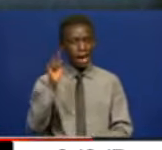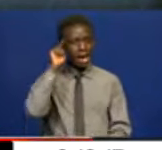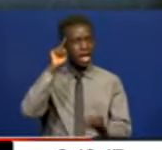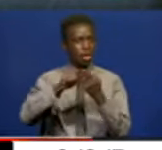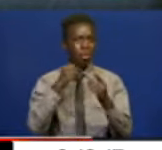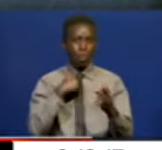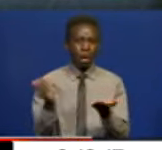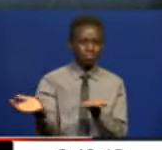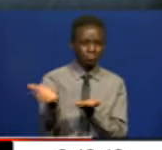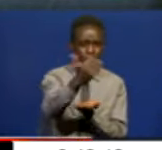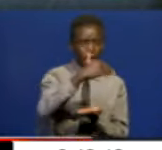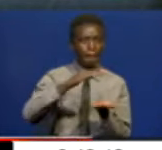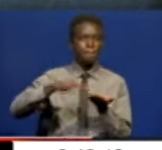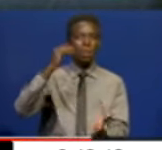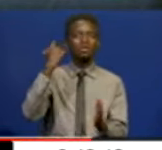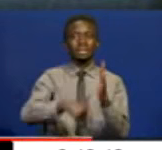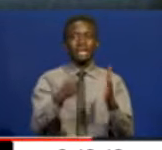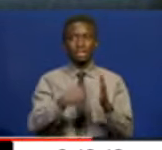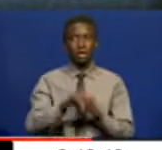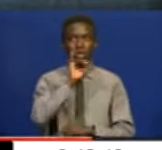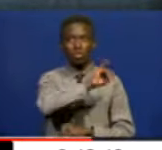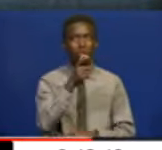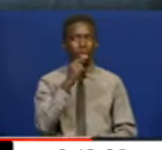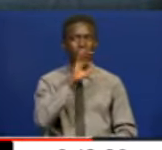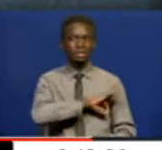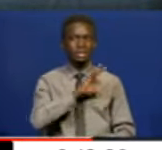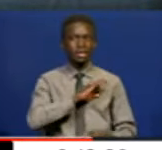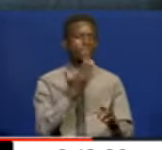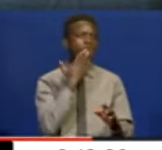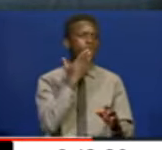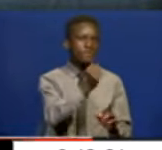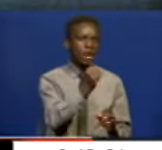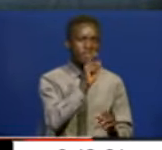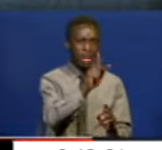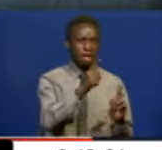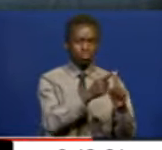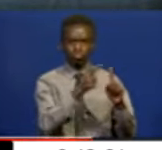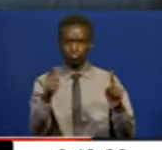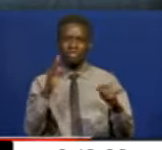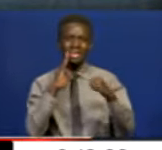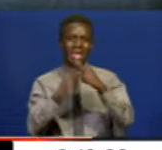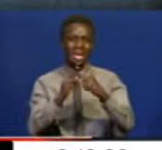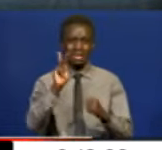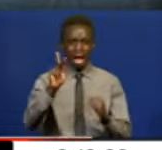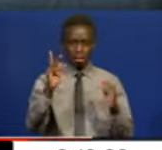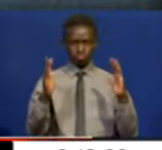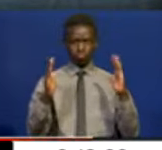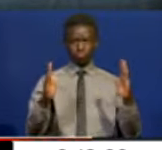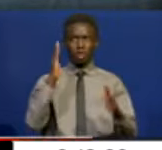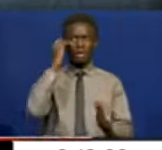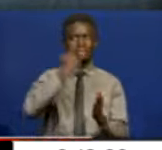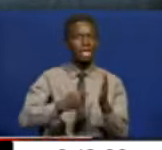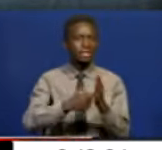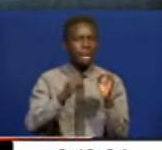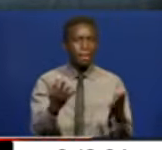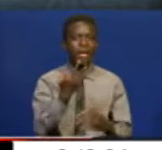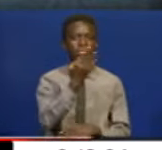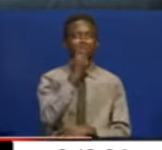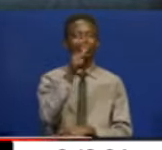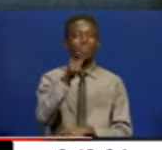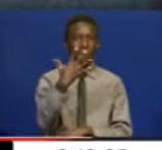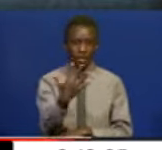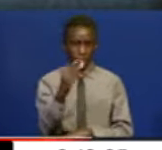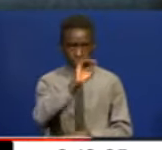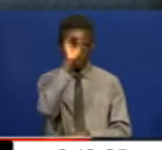earning between half a million shillings to 800,000 shillings will be taxed at 32%, while those earning above